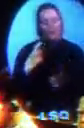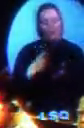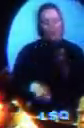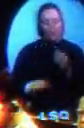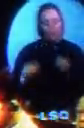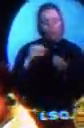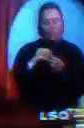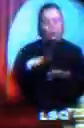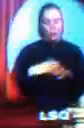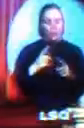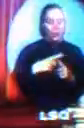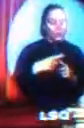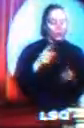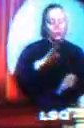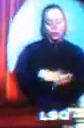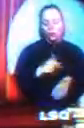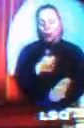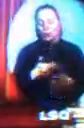The